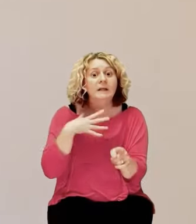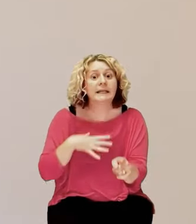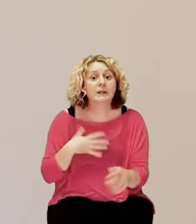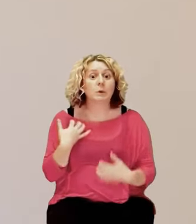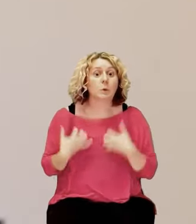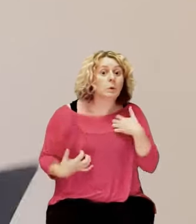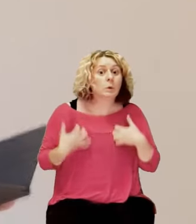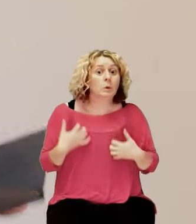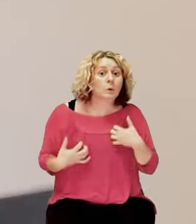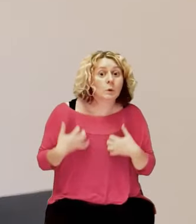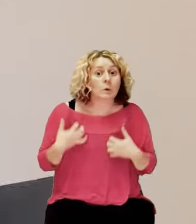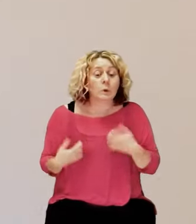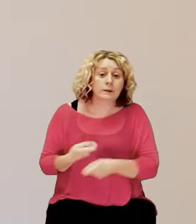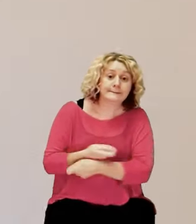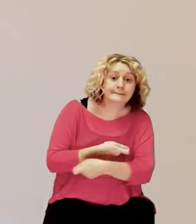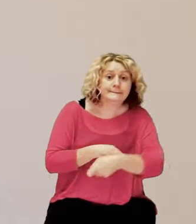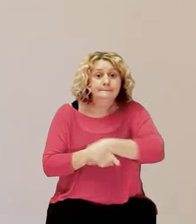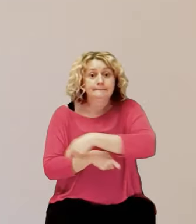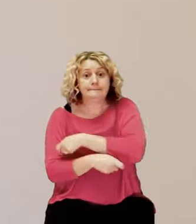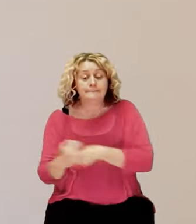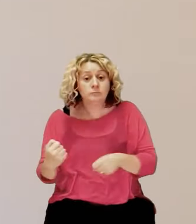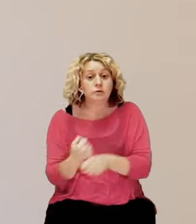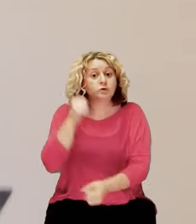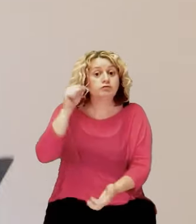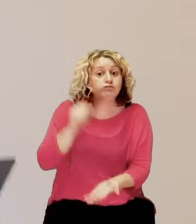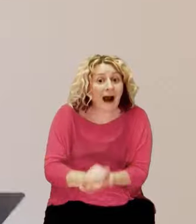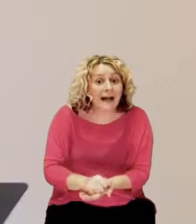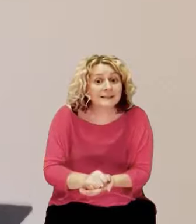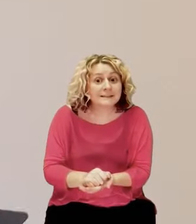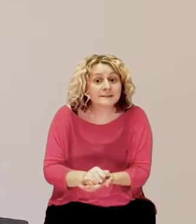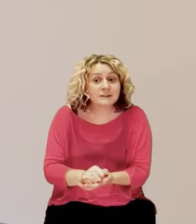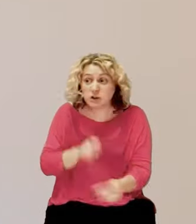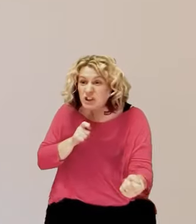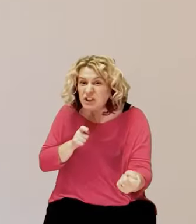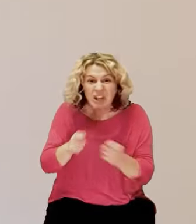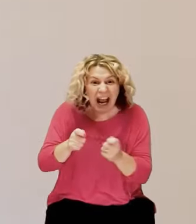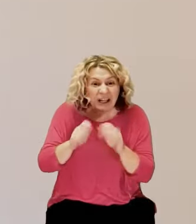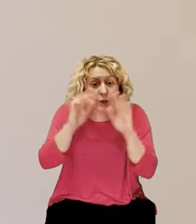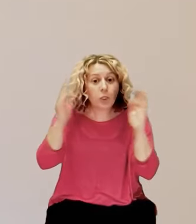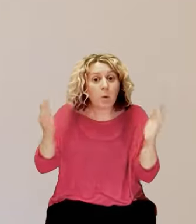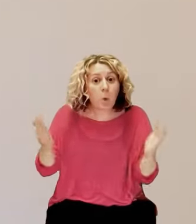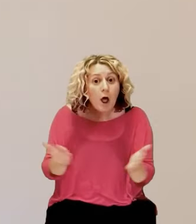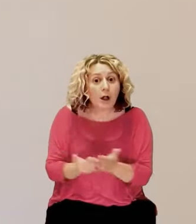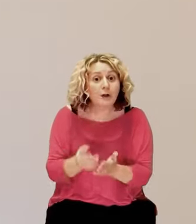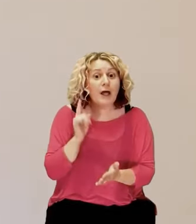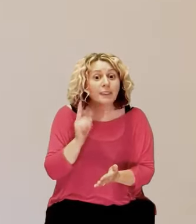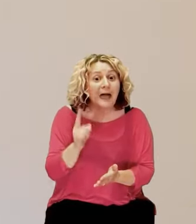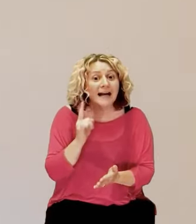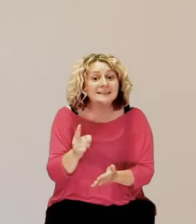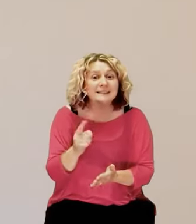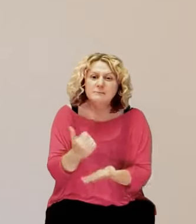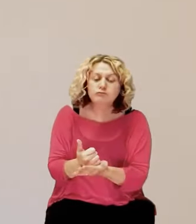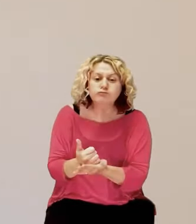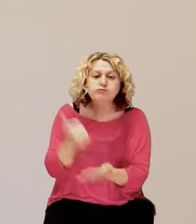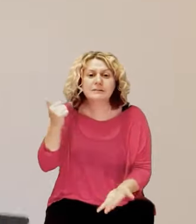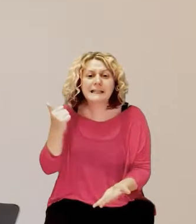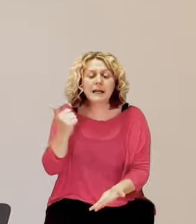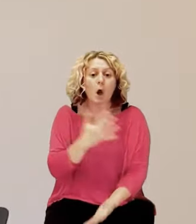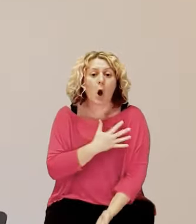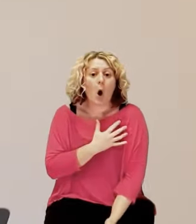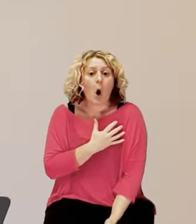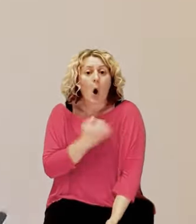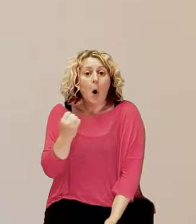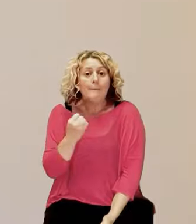Eager to do what is good. Change the world. That's the brilliant hope of the Christian. Change the world.